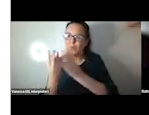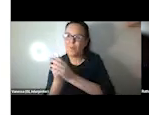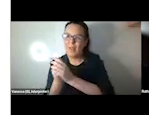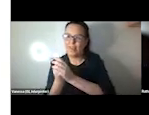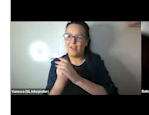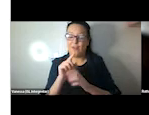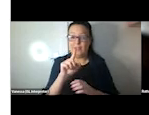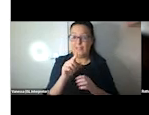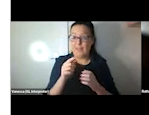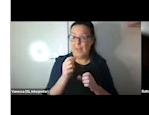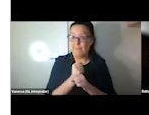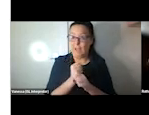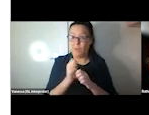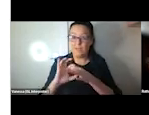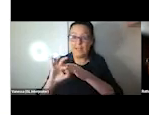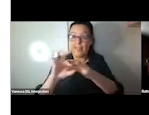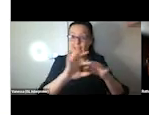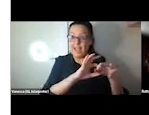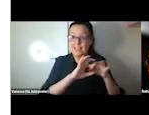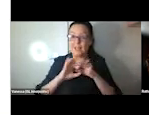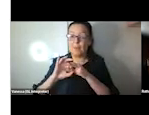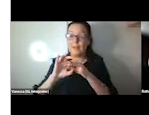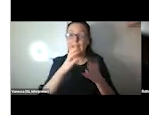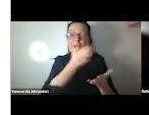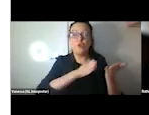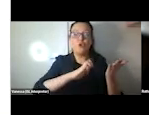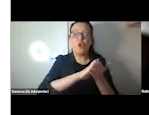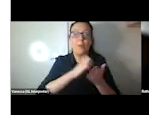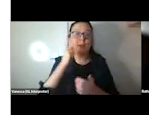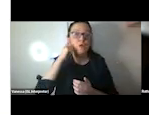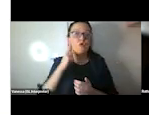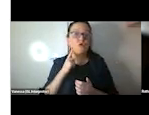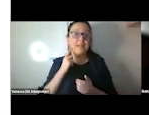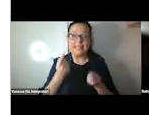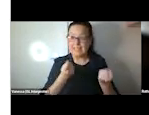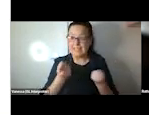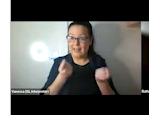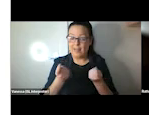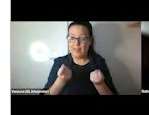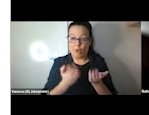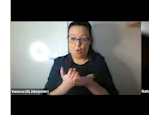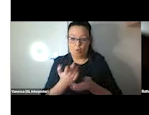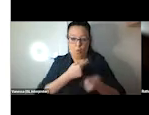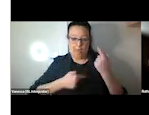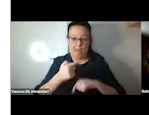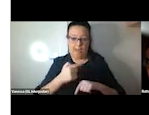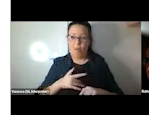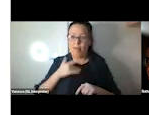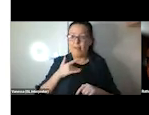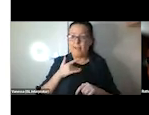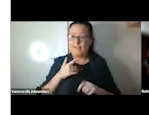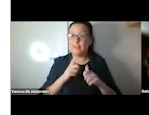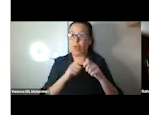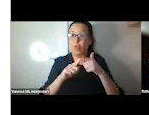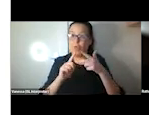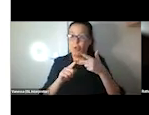about connecting the European Green Deal to our daily lives and living spaces. And it sets out 3 values, which it says